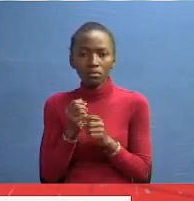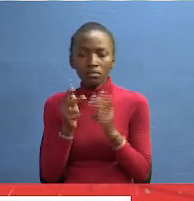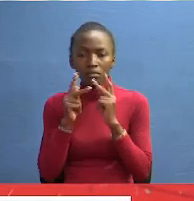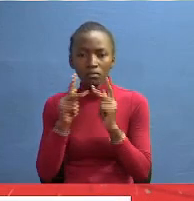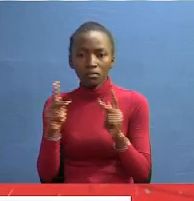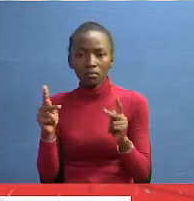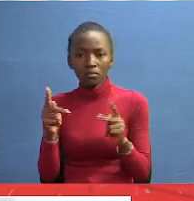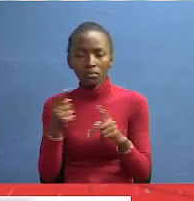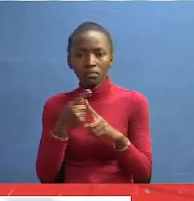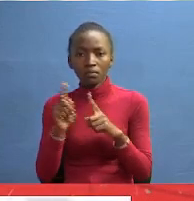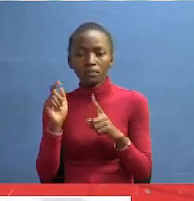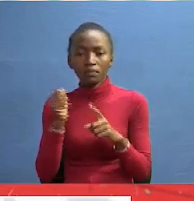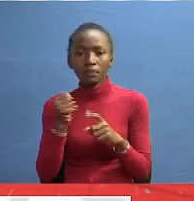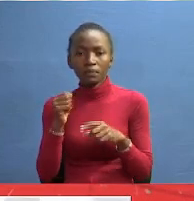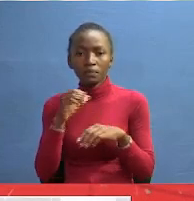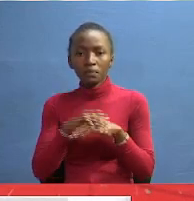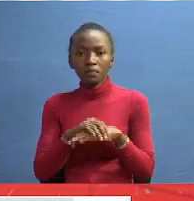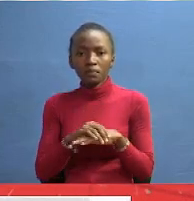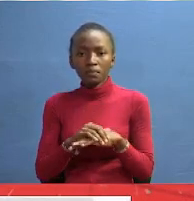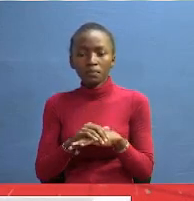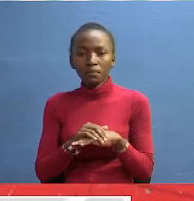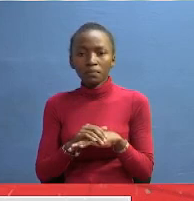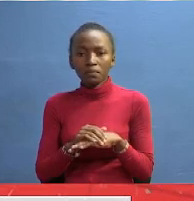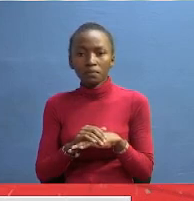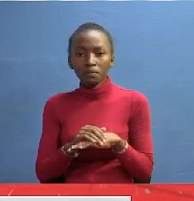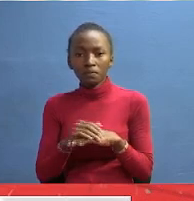Why? Because one, there is some measure of